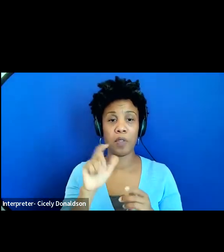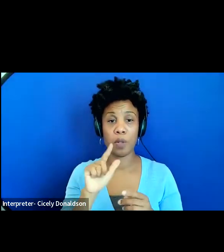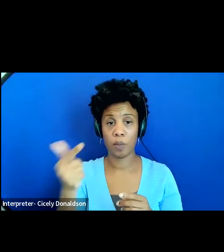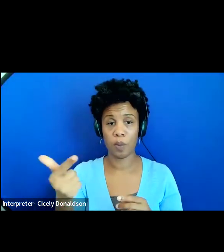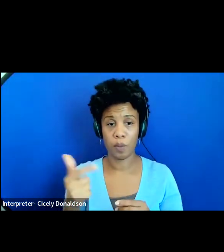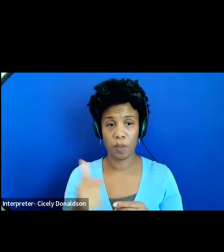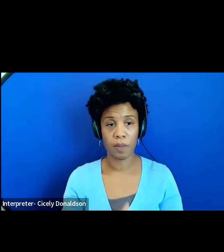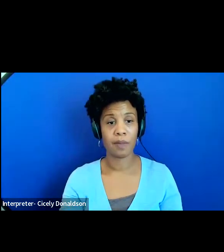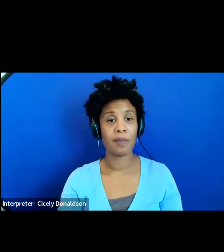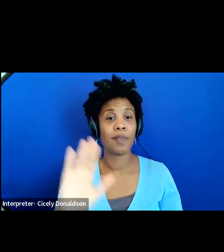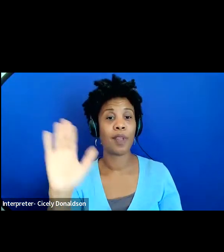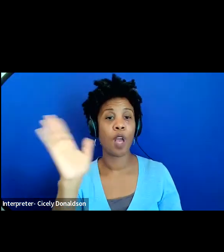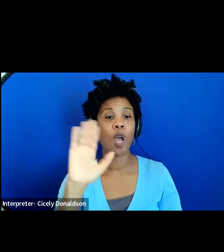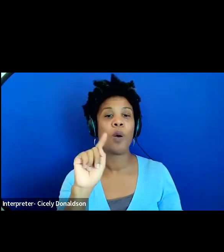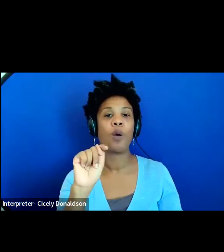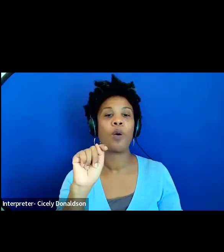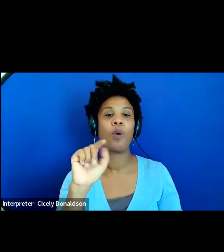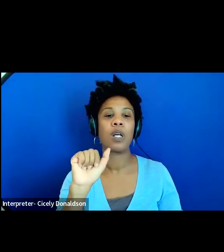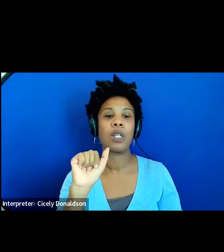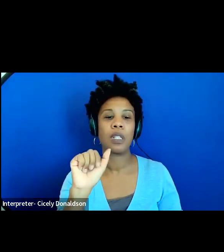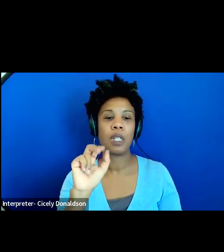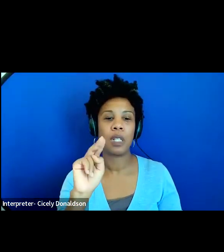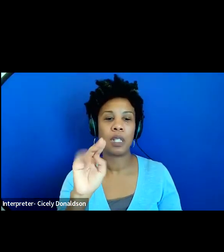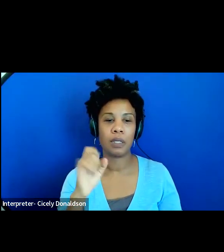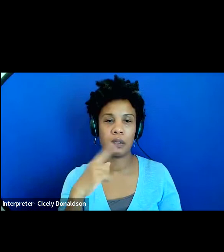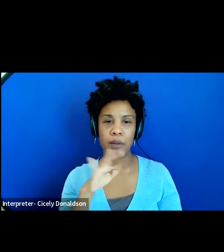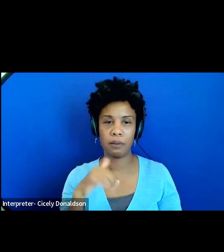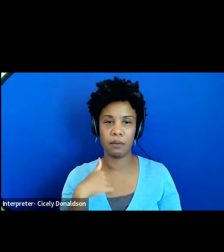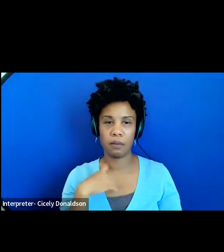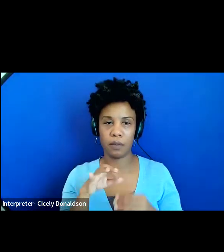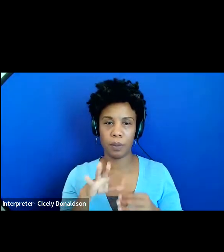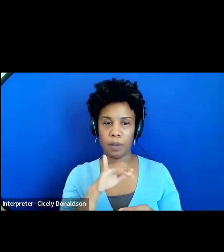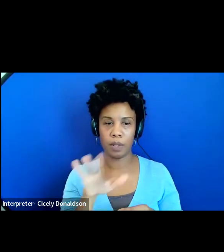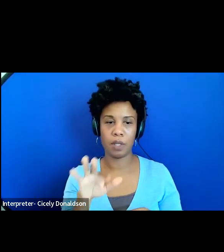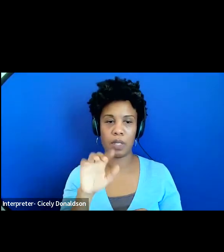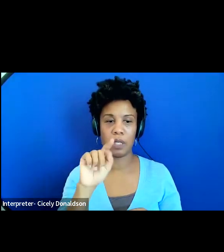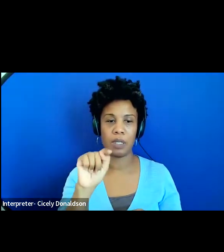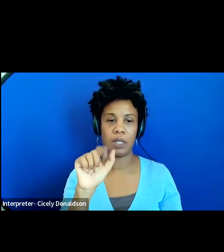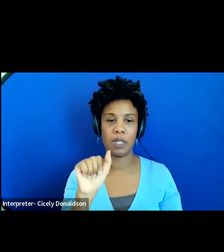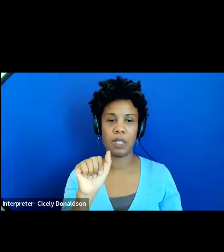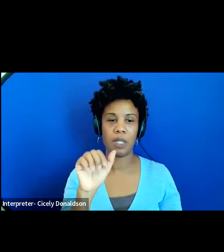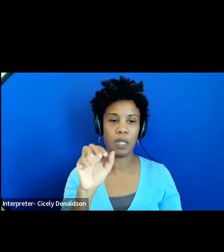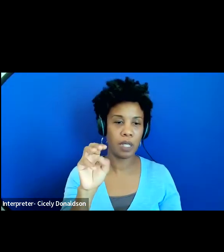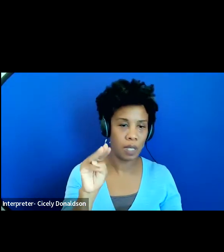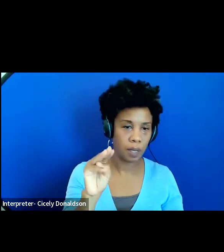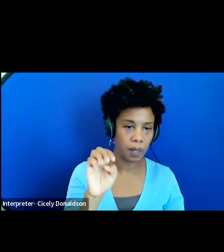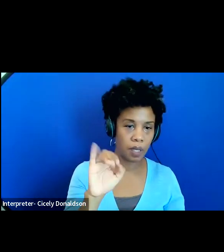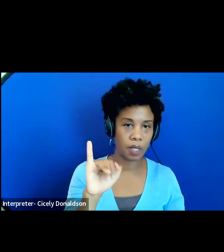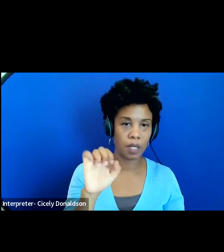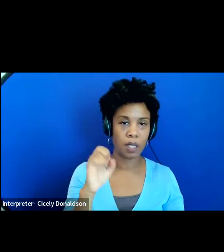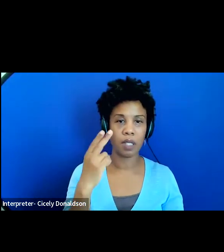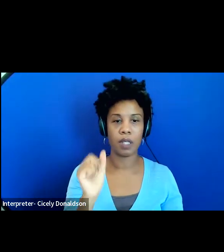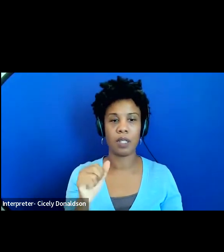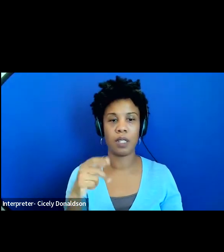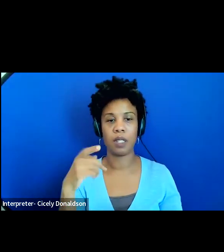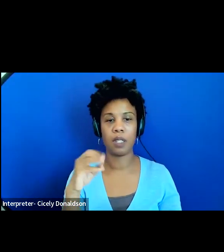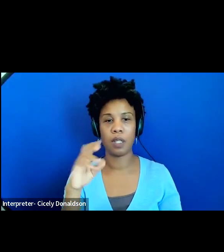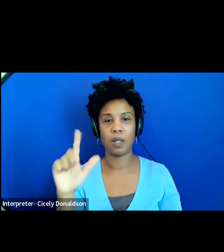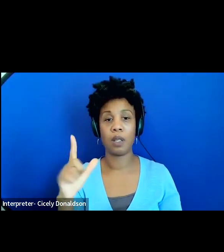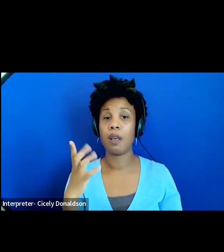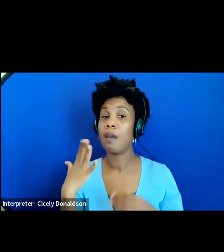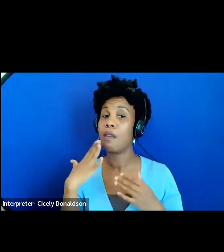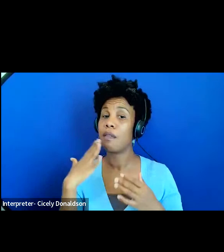Hi, afternoon. Thank you so much, Chair. I thoroughly enjoyed Dr. McCoy